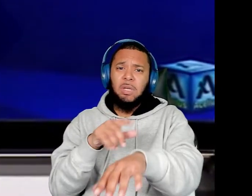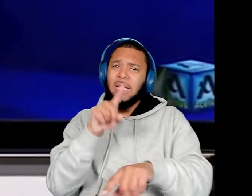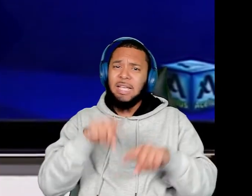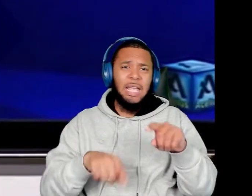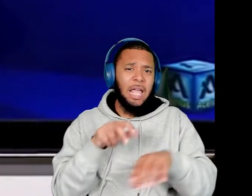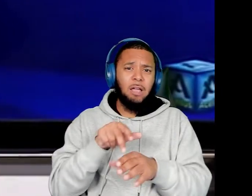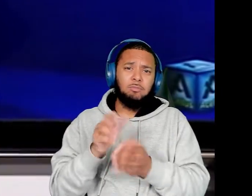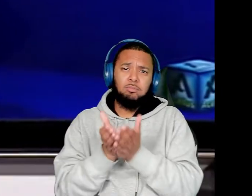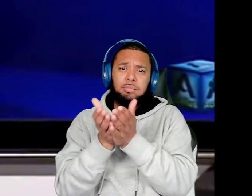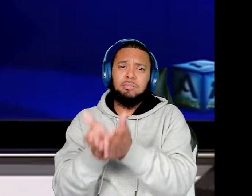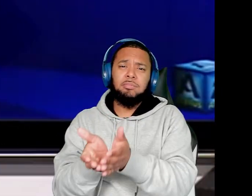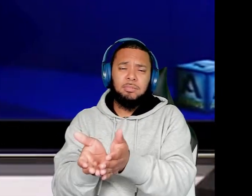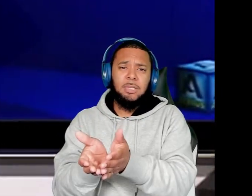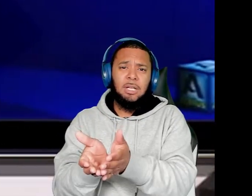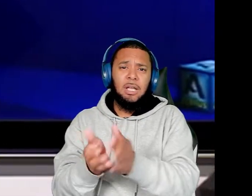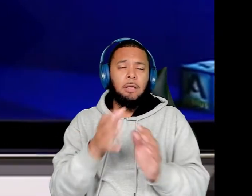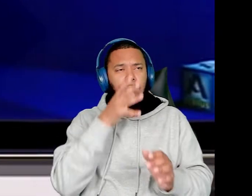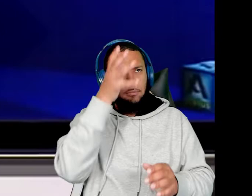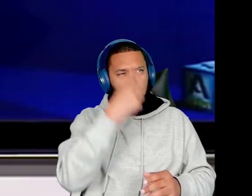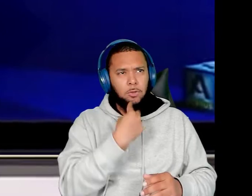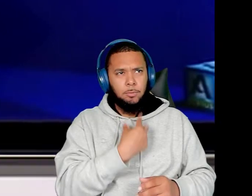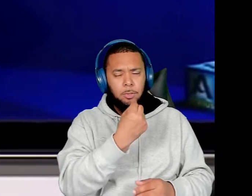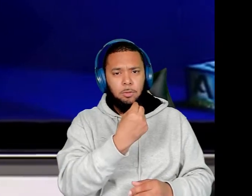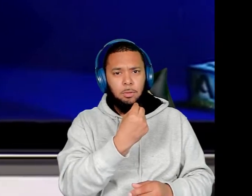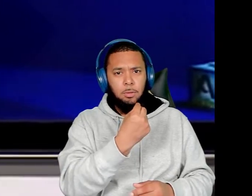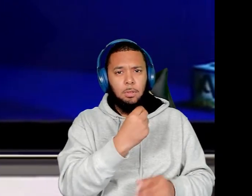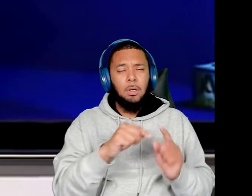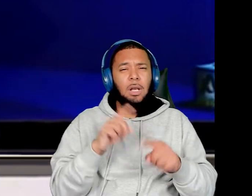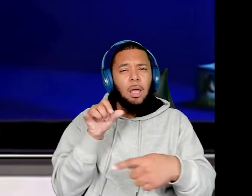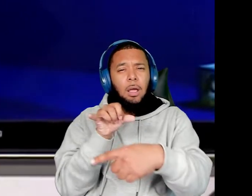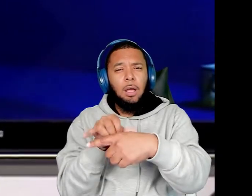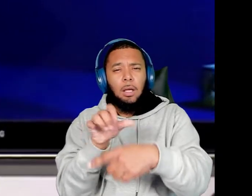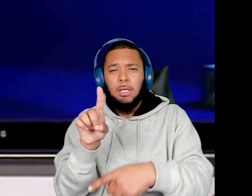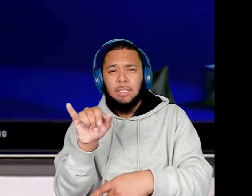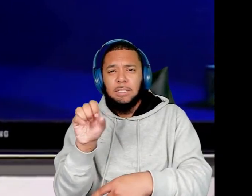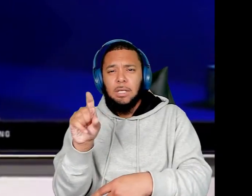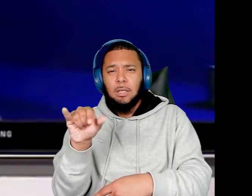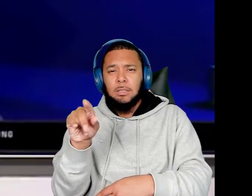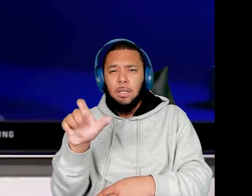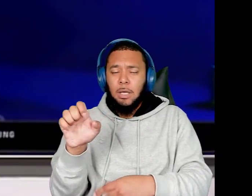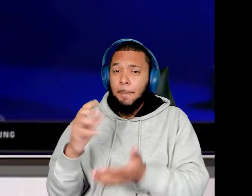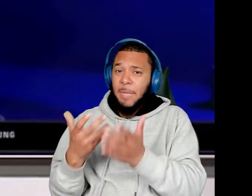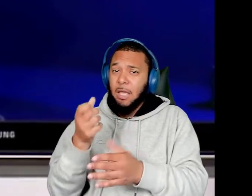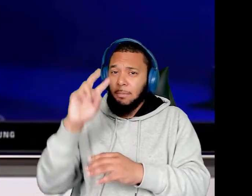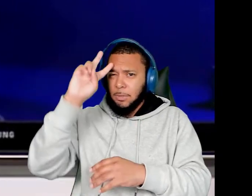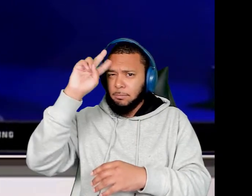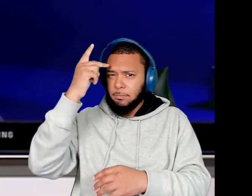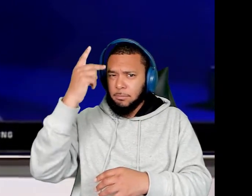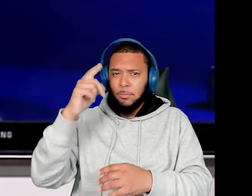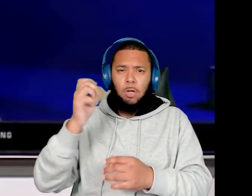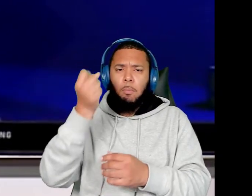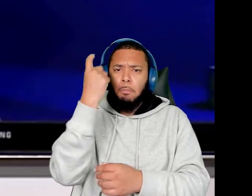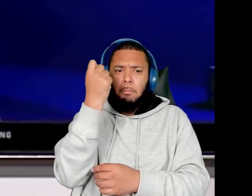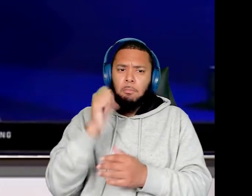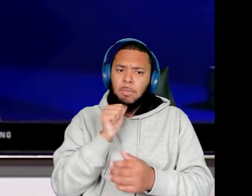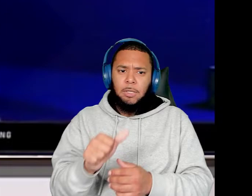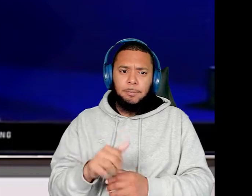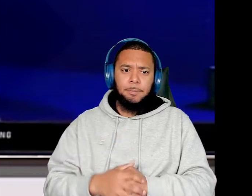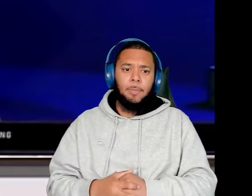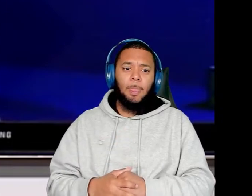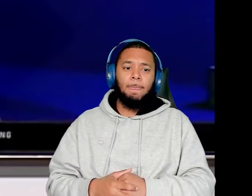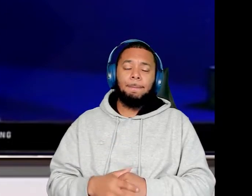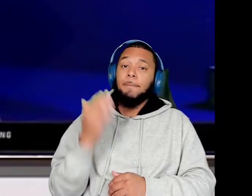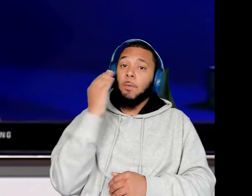of. Can you break it apart into parts and see if that helps? For example, we know that it's